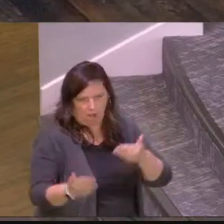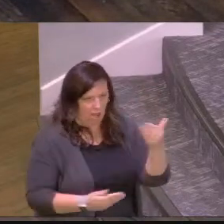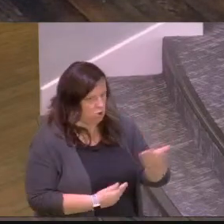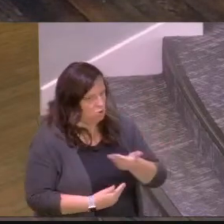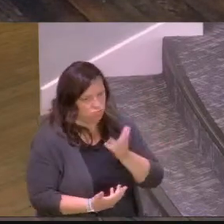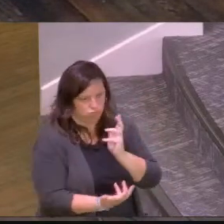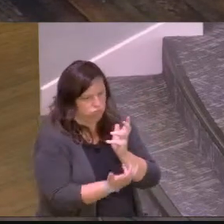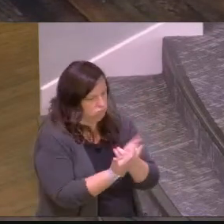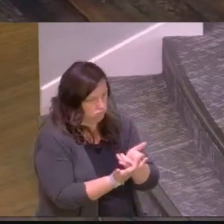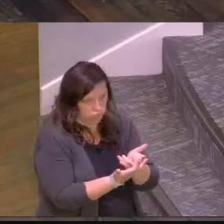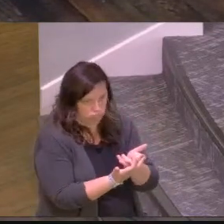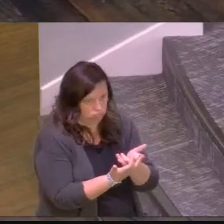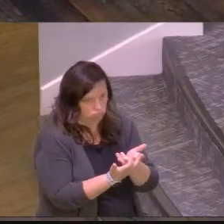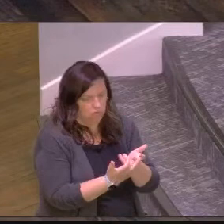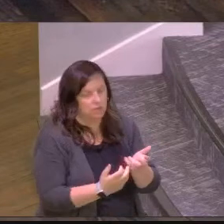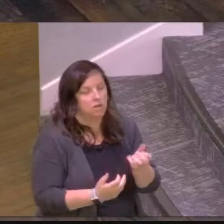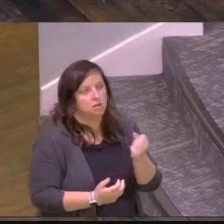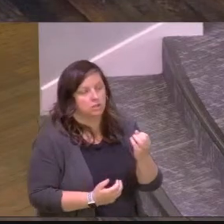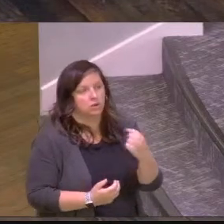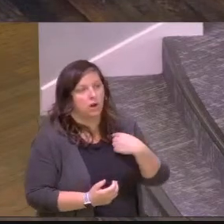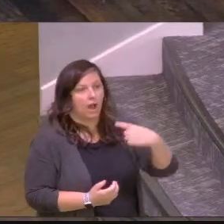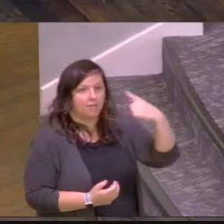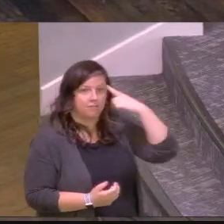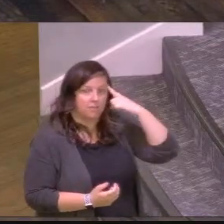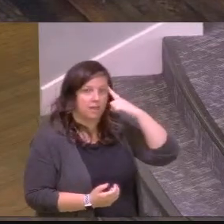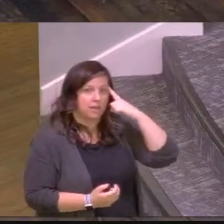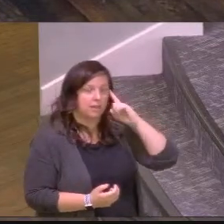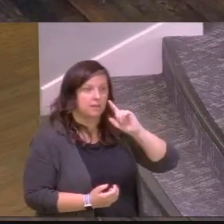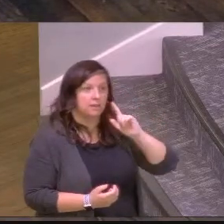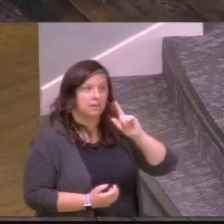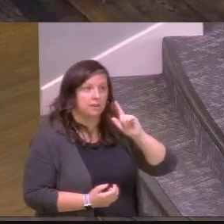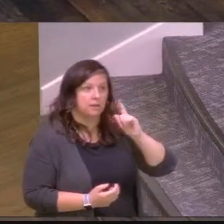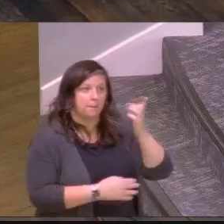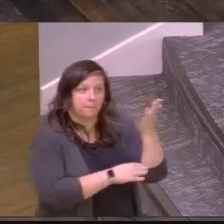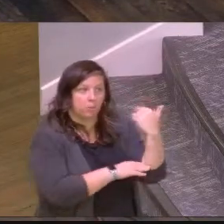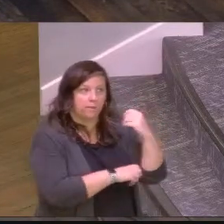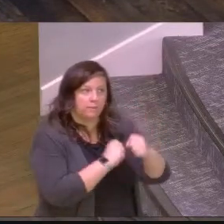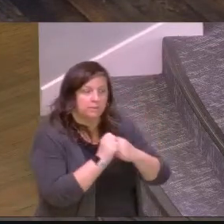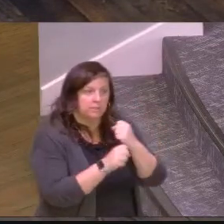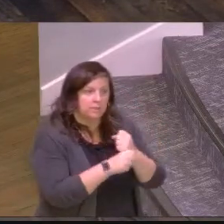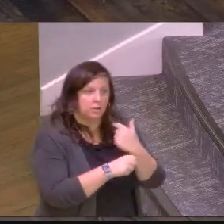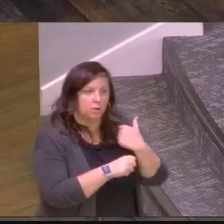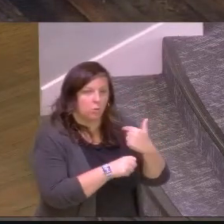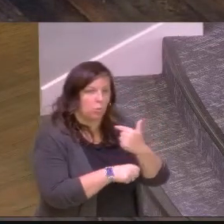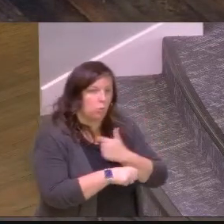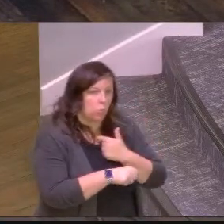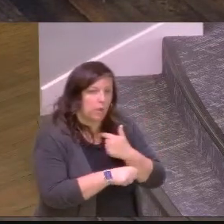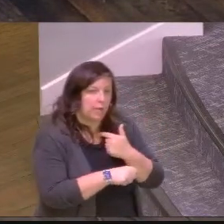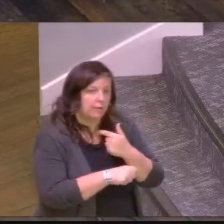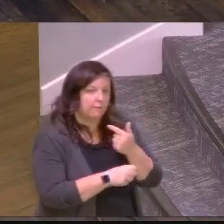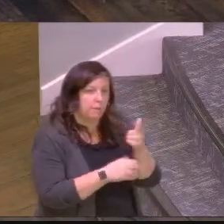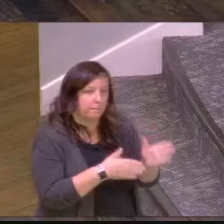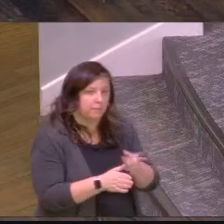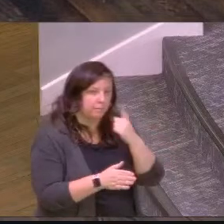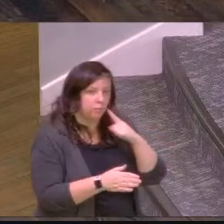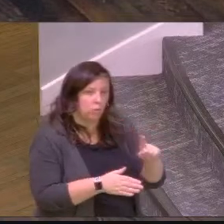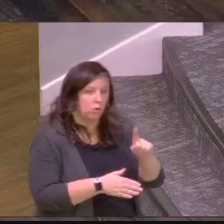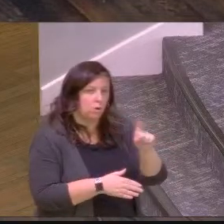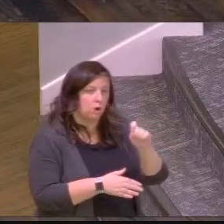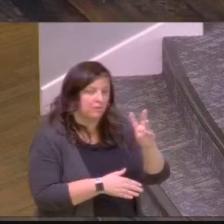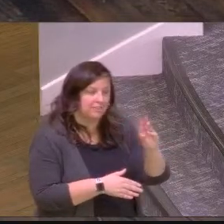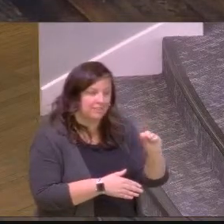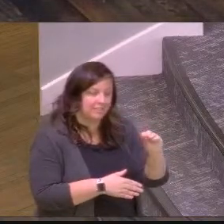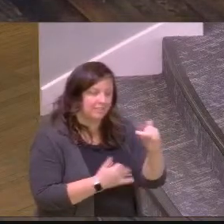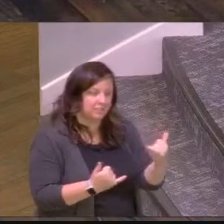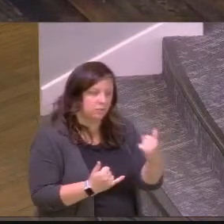I think in the previous year, transportation bus drivers, we may have budgeted almost 160, and I think we had dropped it down to